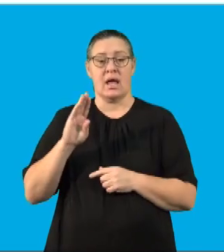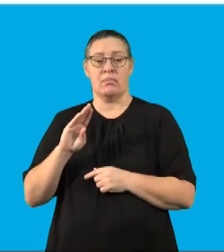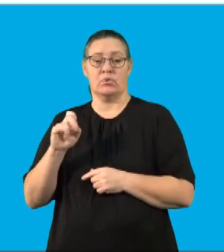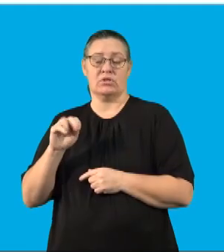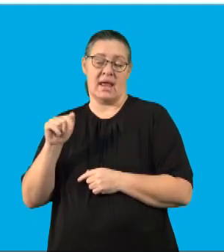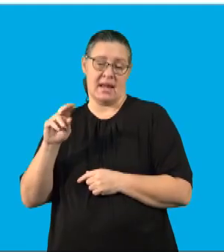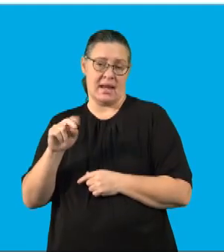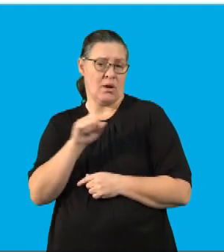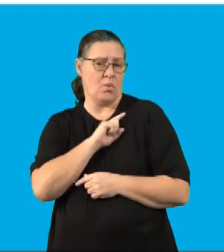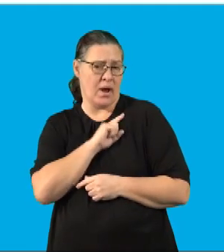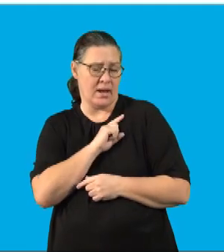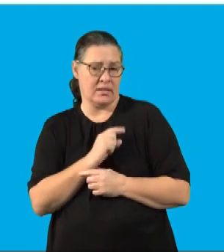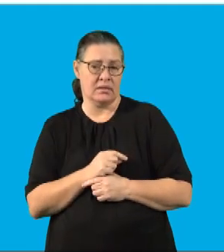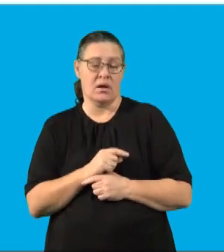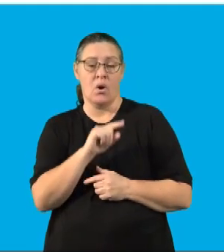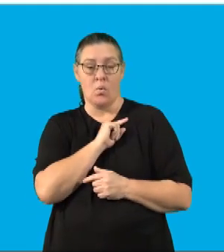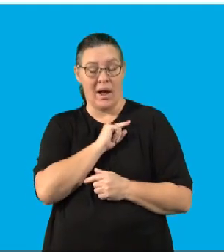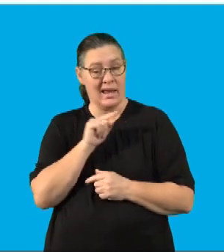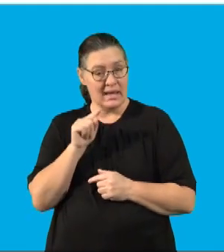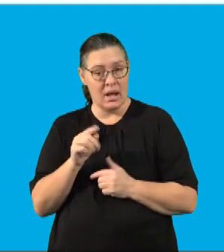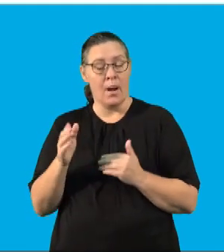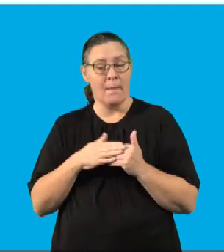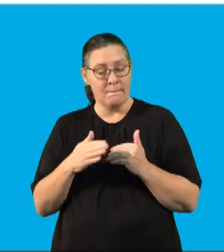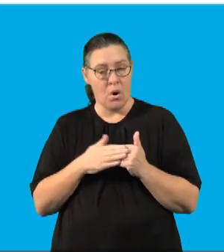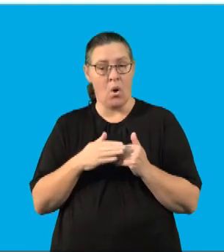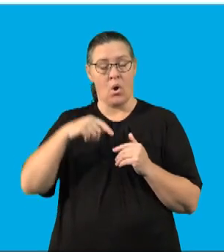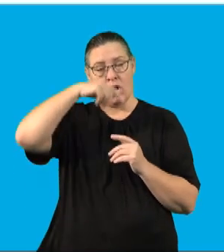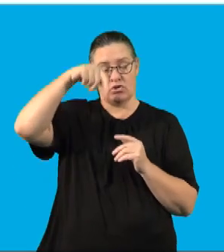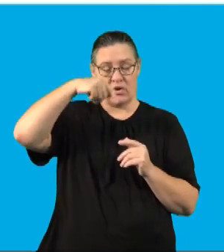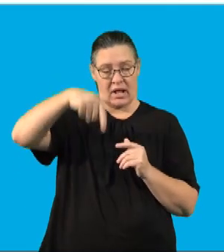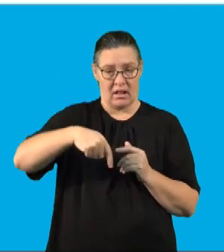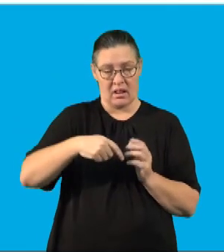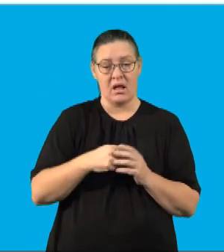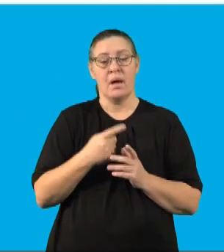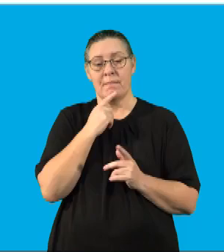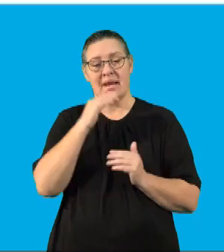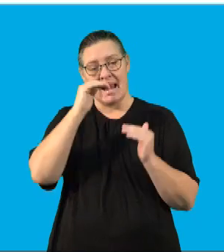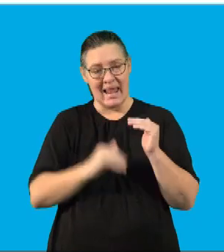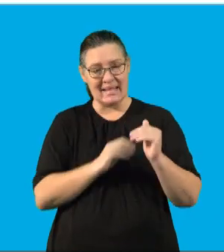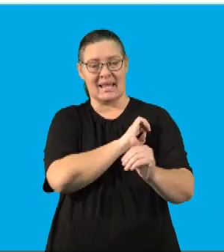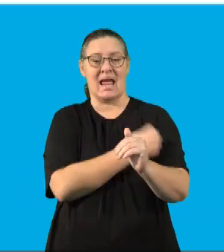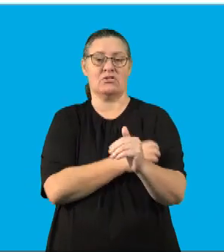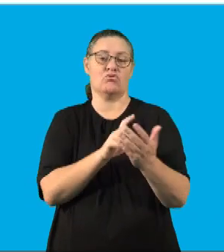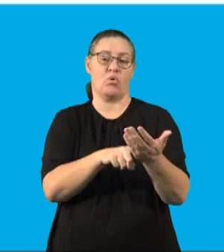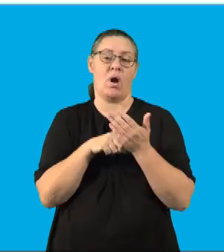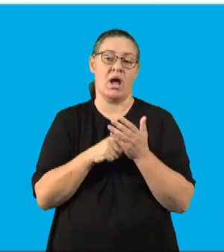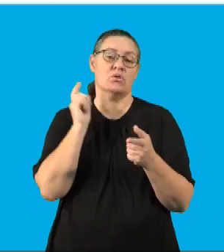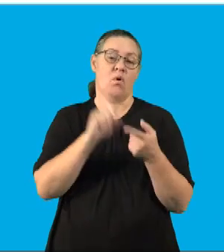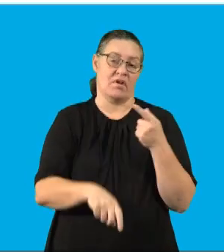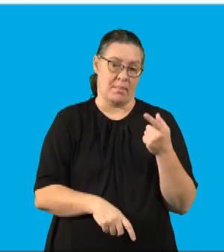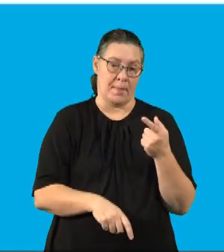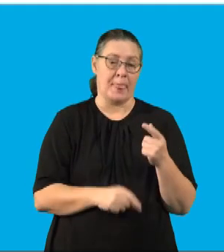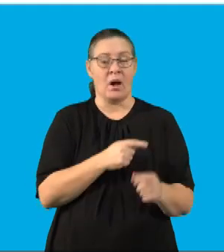the butane. Why do we say that? Because this one, it is more spherical, which means there's less energy required